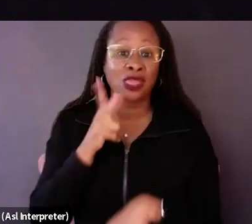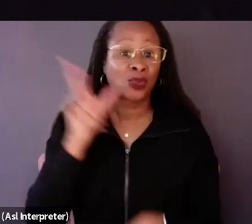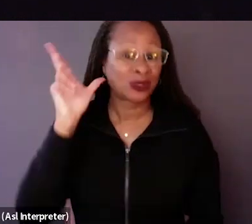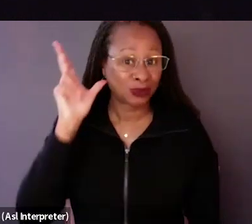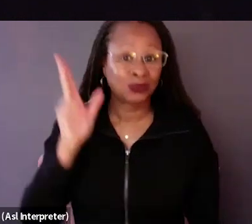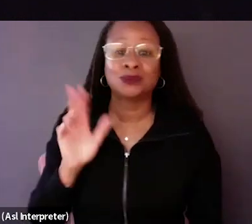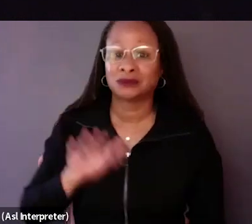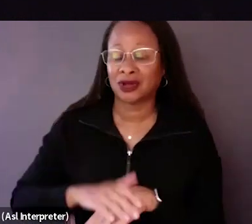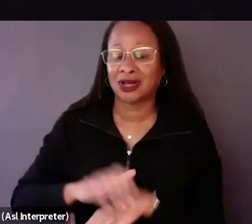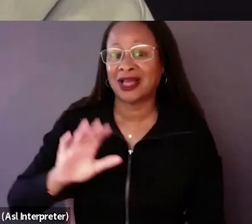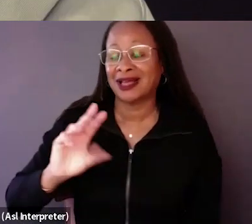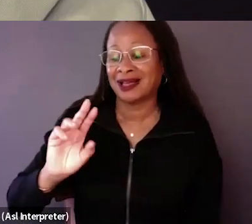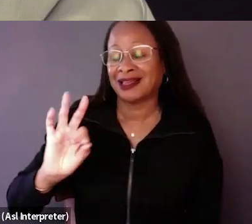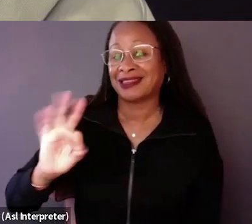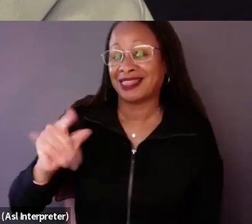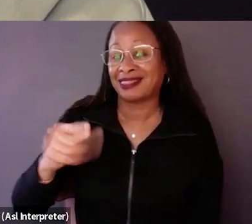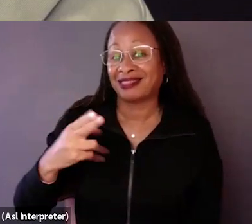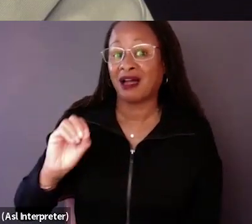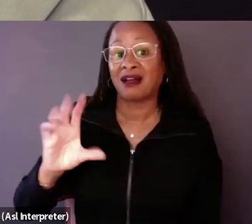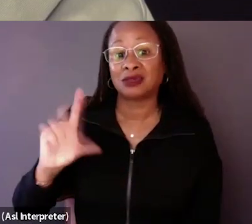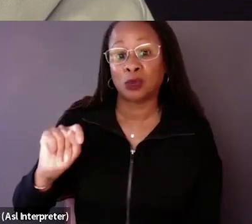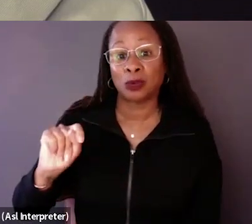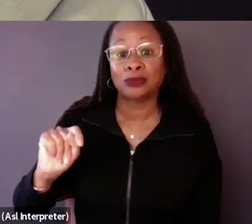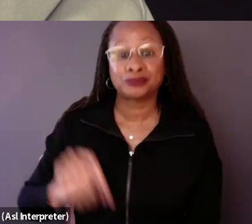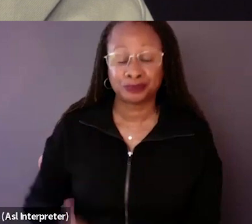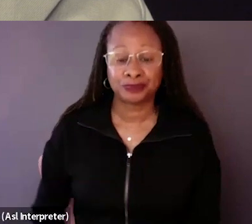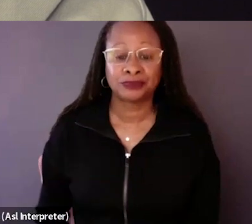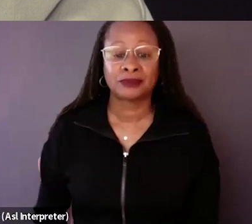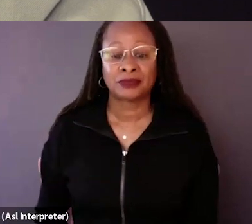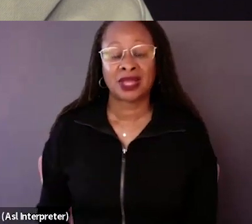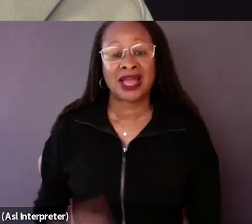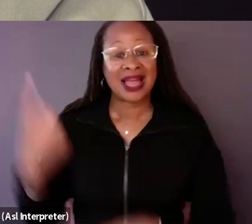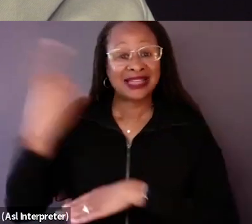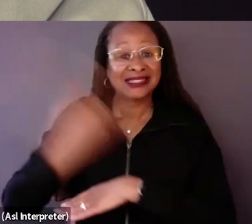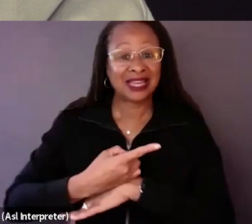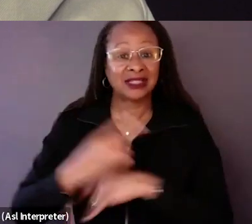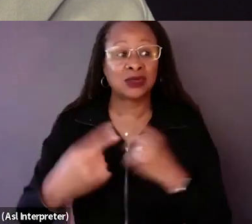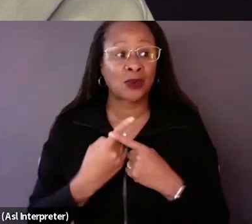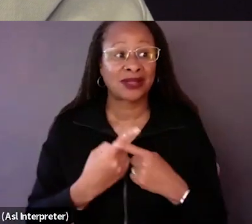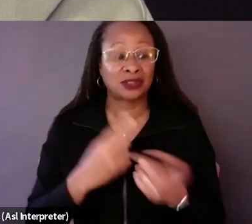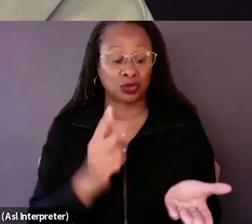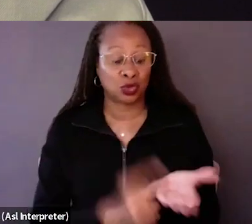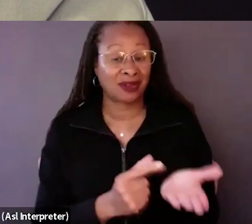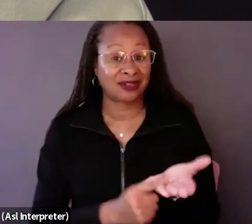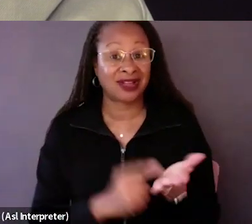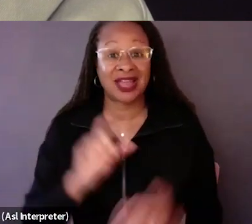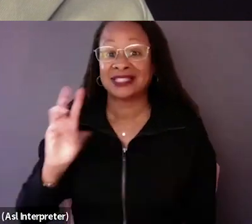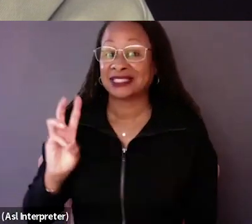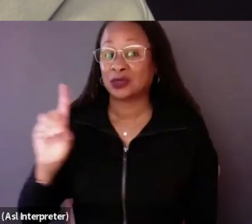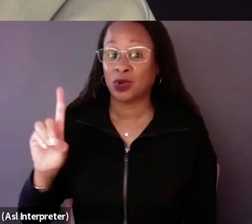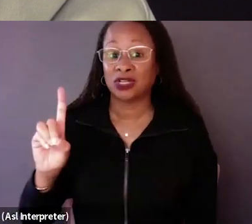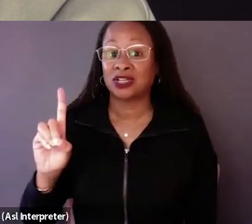of October, a day when Uganda is 61 years